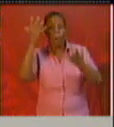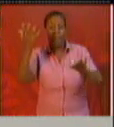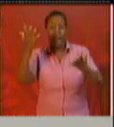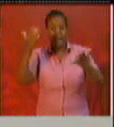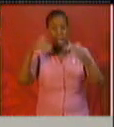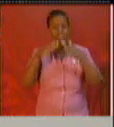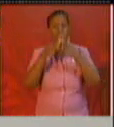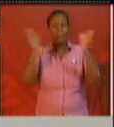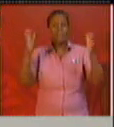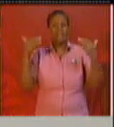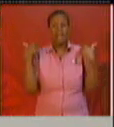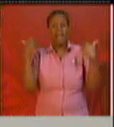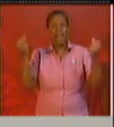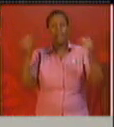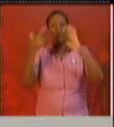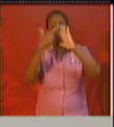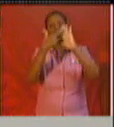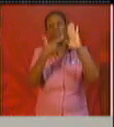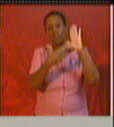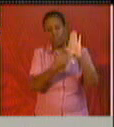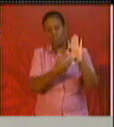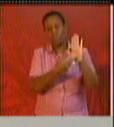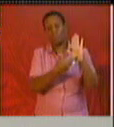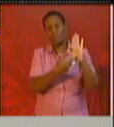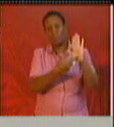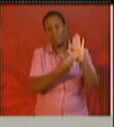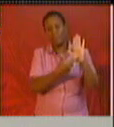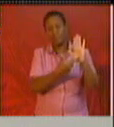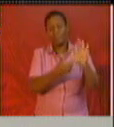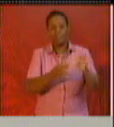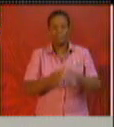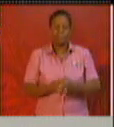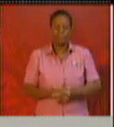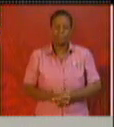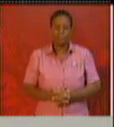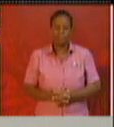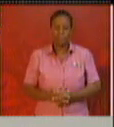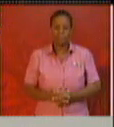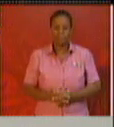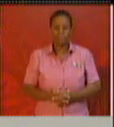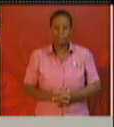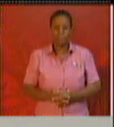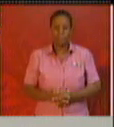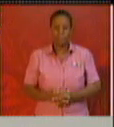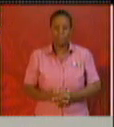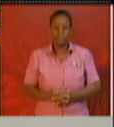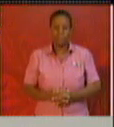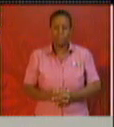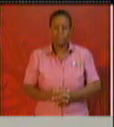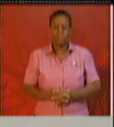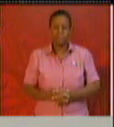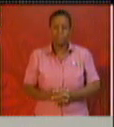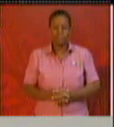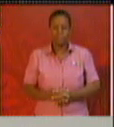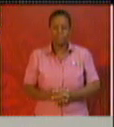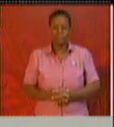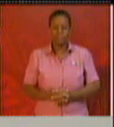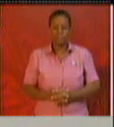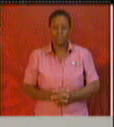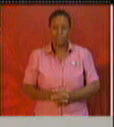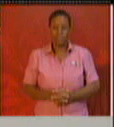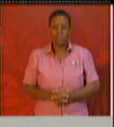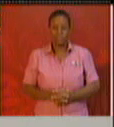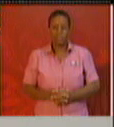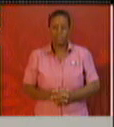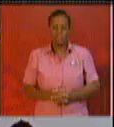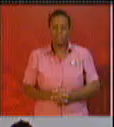saving grace with respect to reducing the risk of transmission. So we want to encourage everyone to do their part. Thank